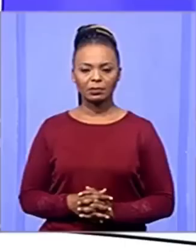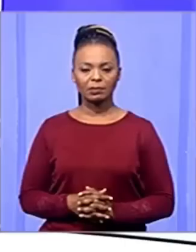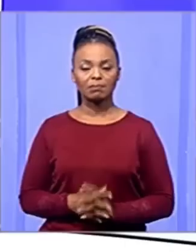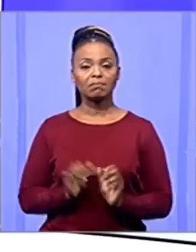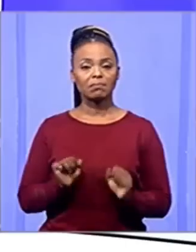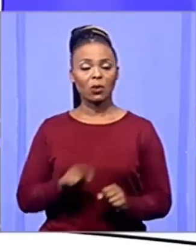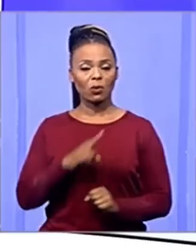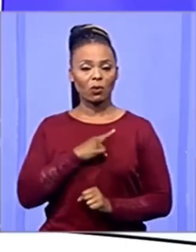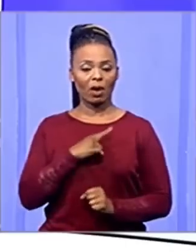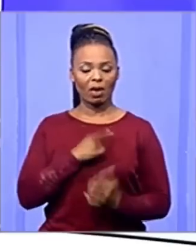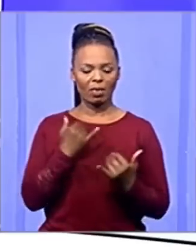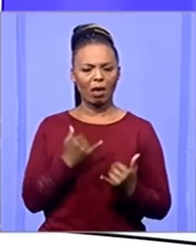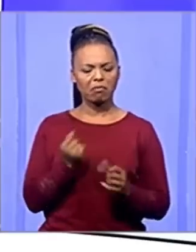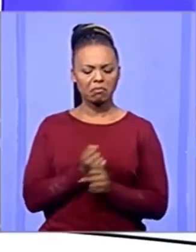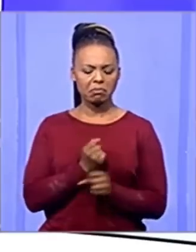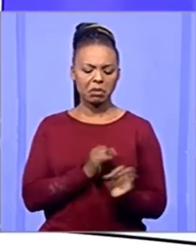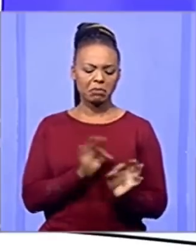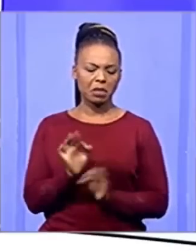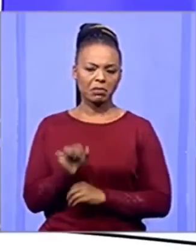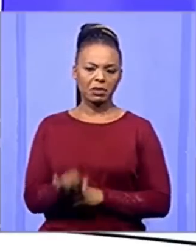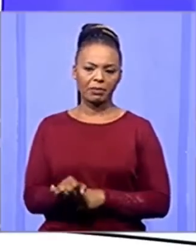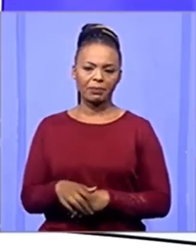e sebeditse ka tshekamelo.